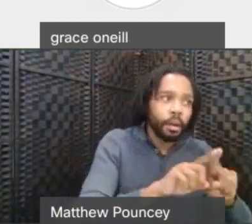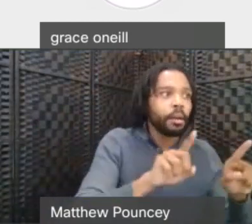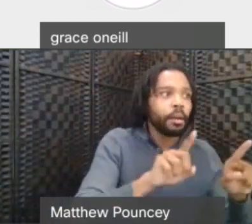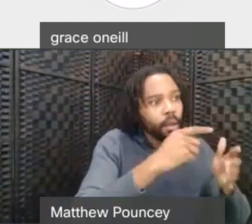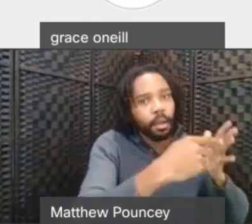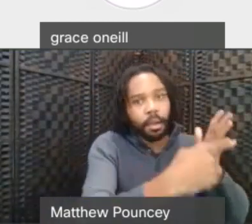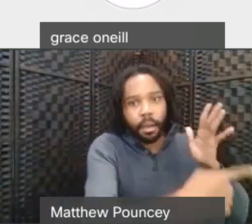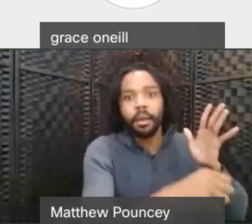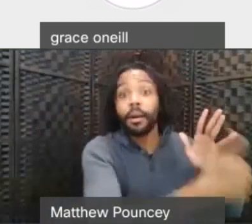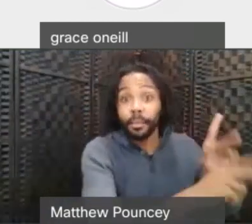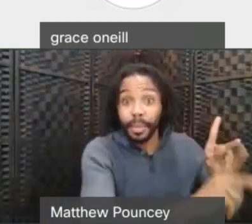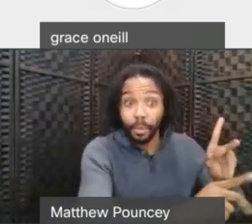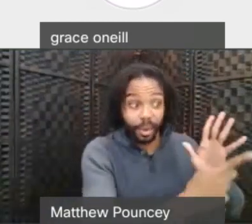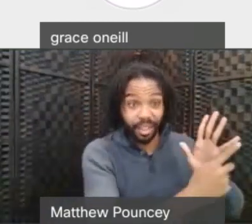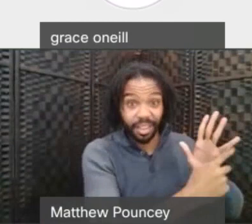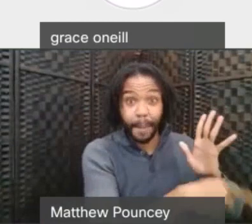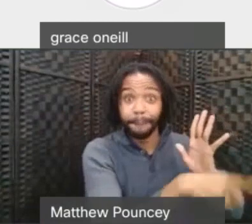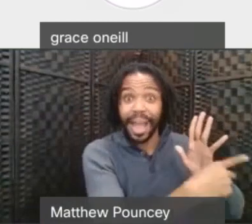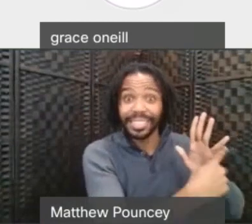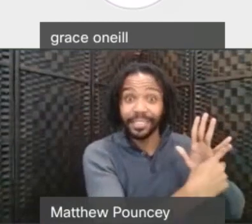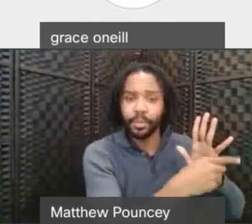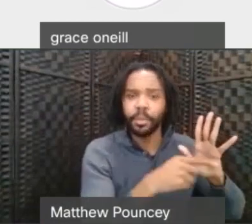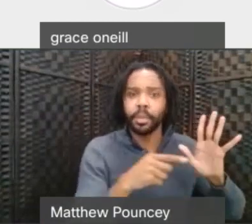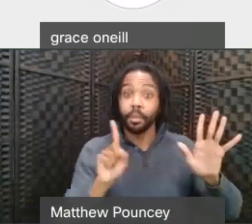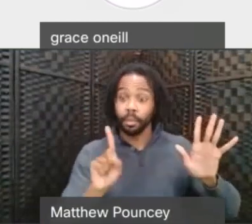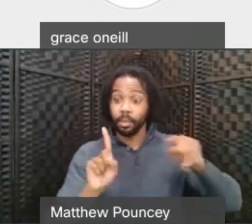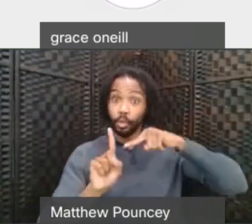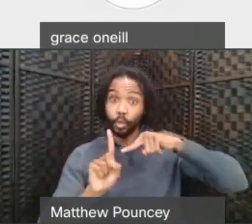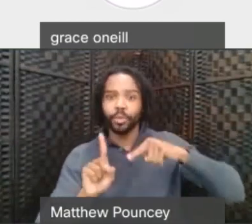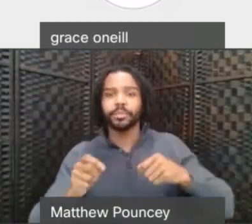who tested positive, you are safe.